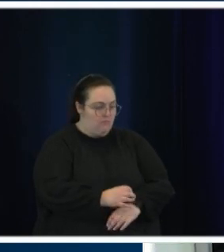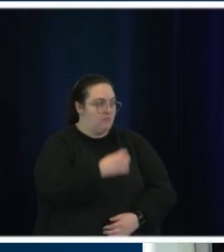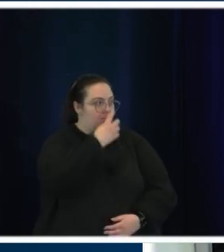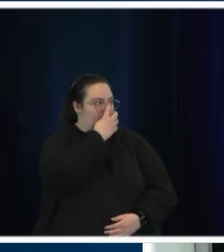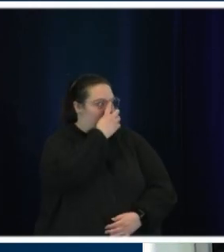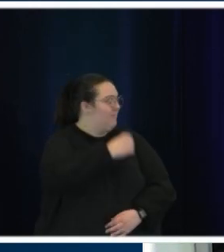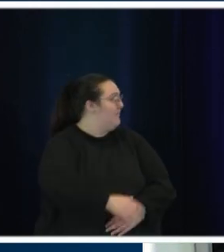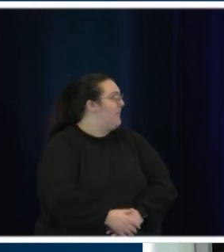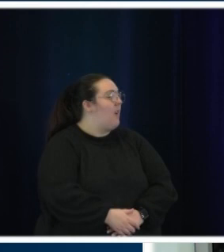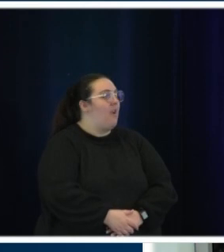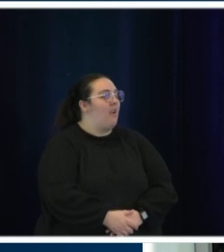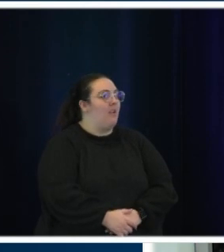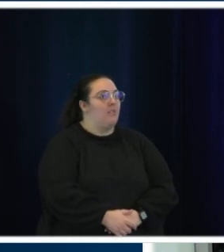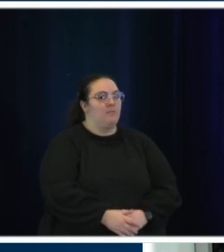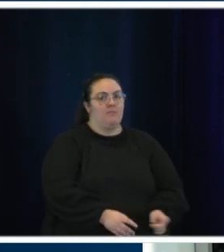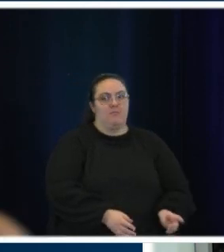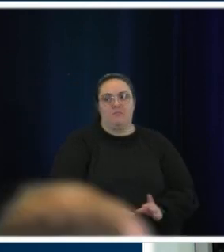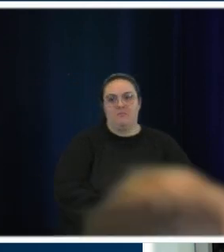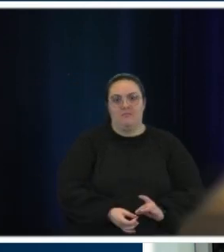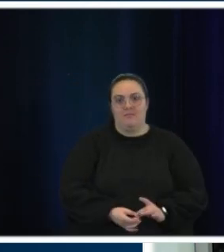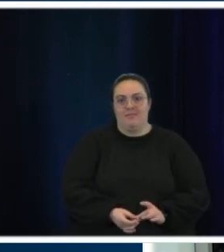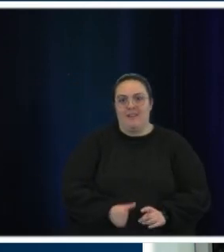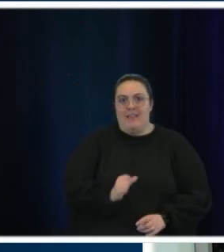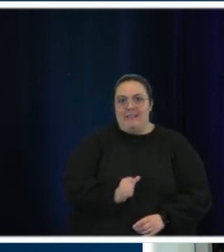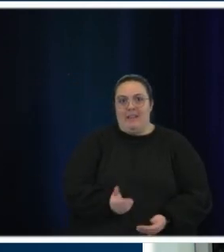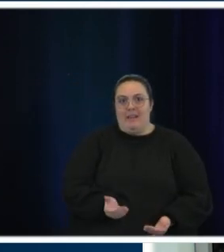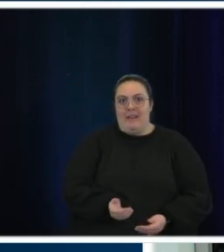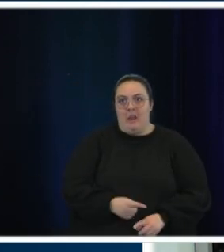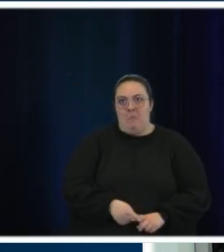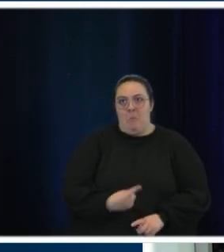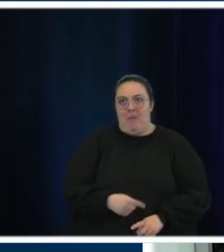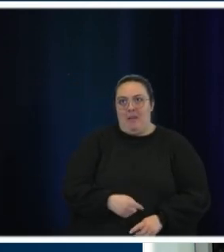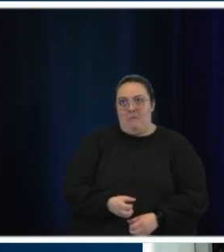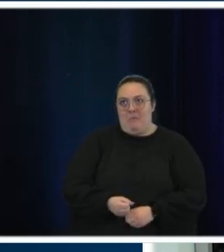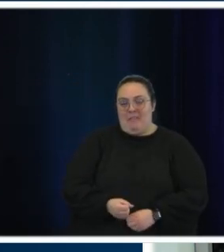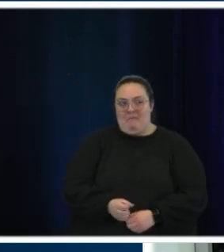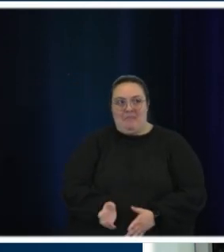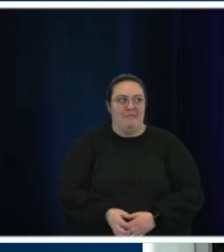He's not here, but can I just see him on the screen? Yeah, sure. Please do.